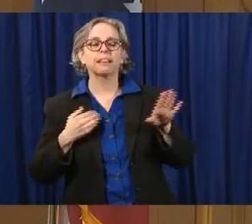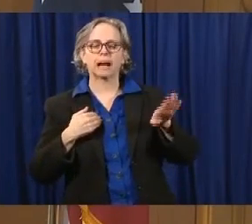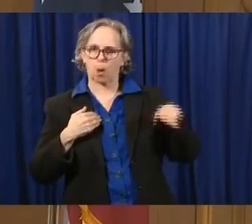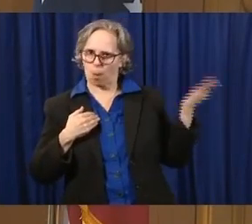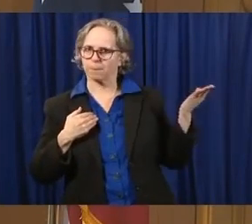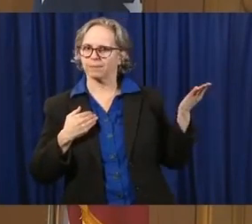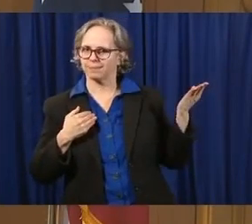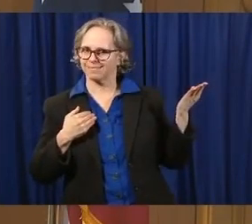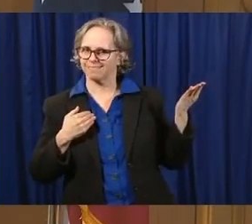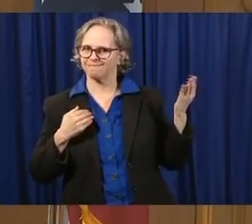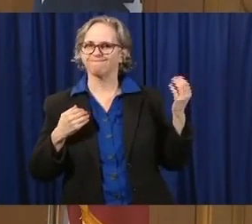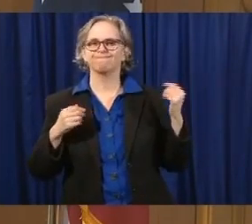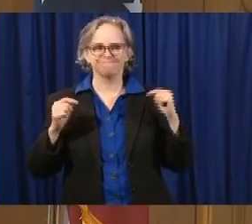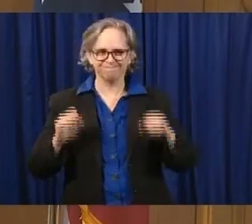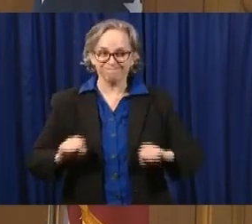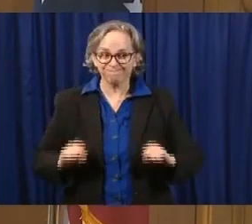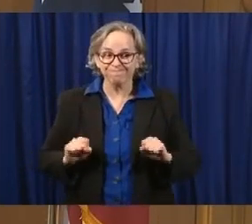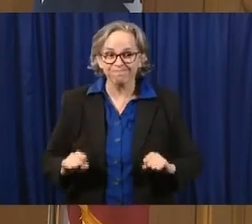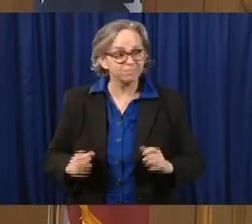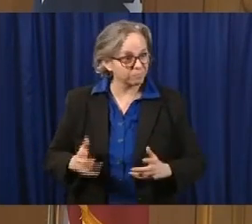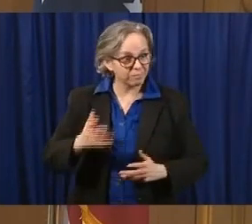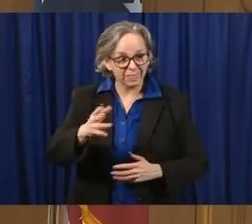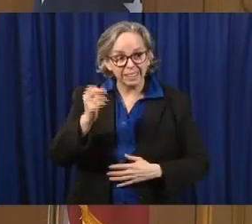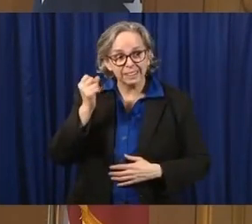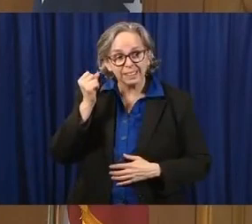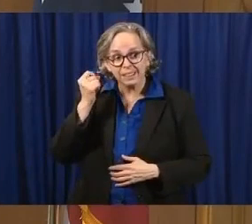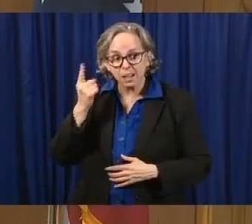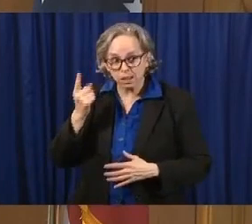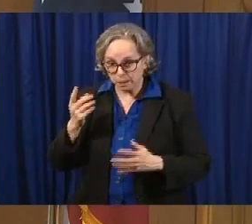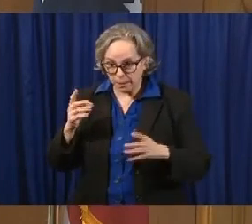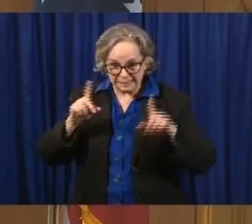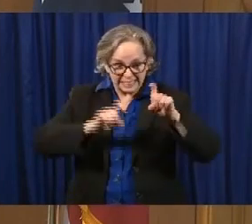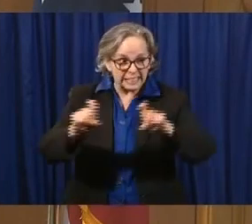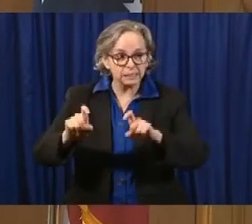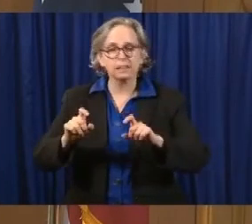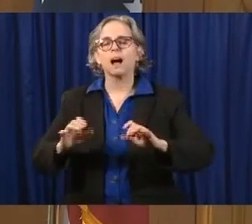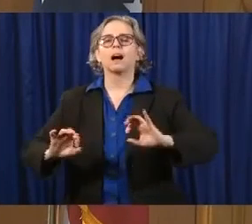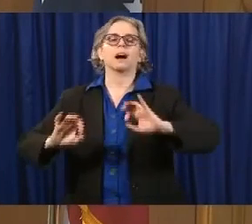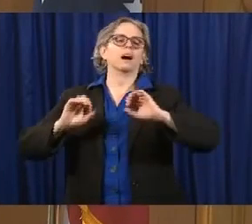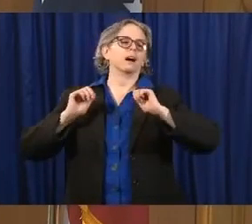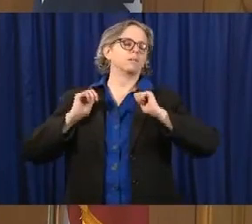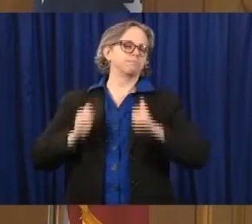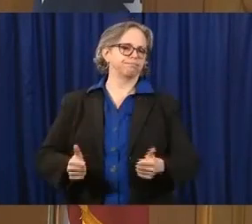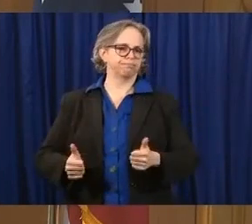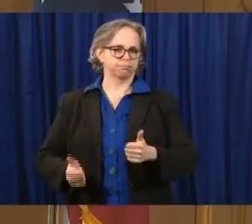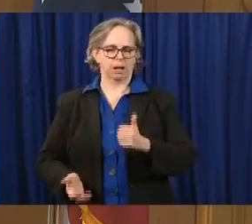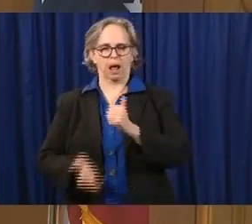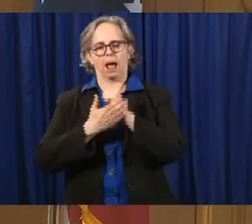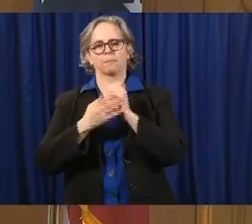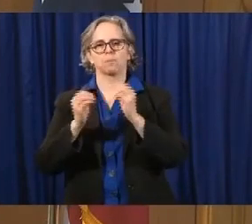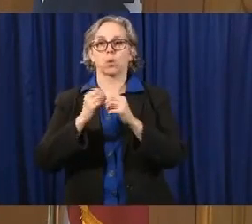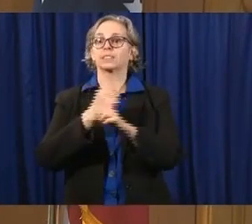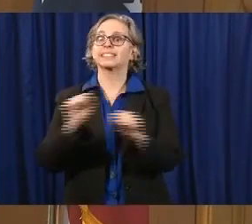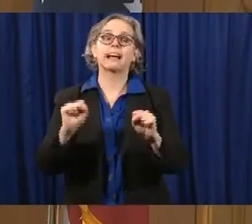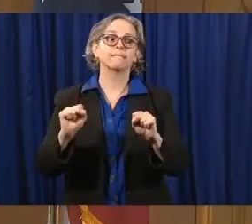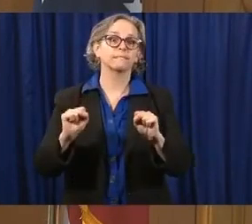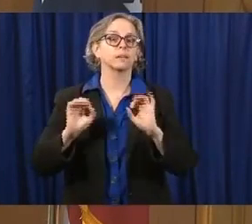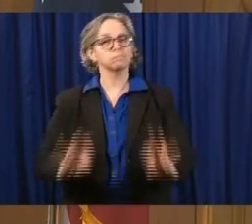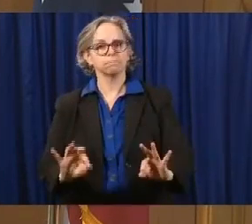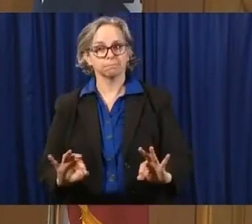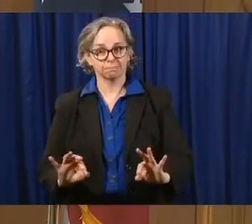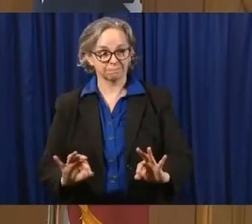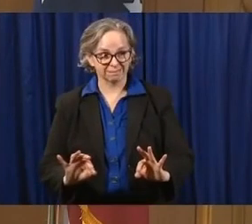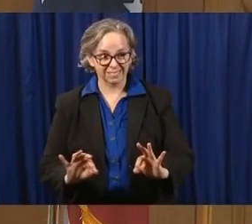to do a lot more testing. And so that's something that is within, you know, we have some control